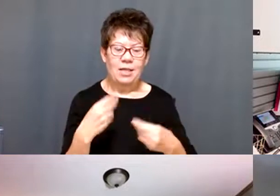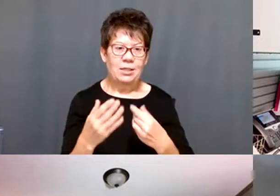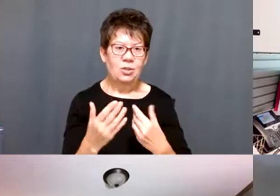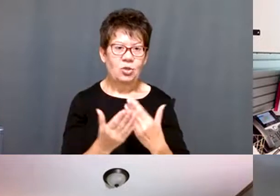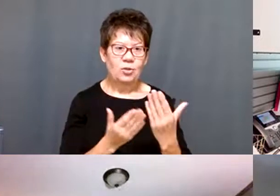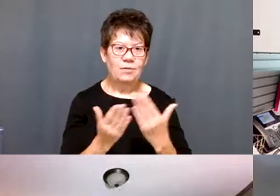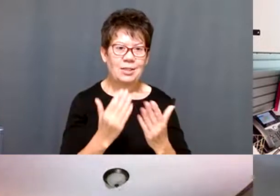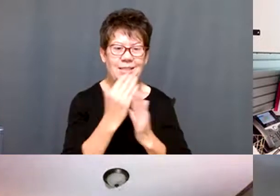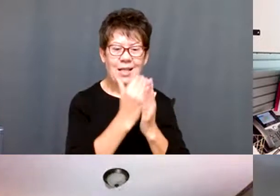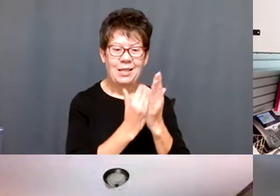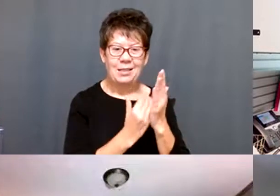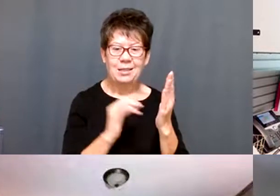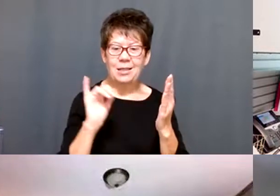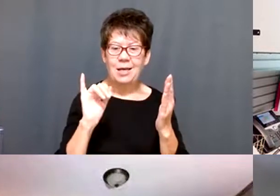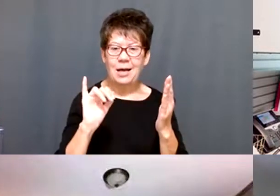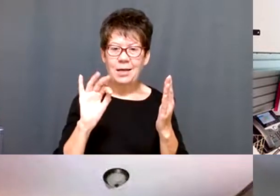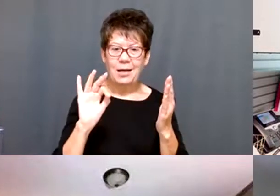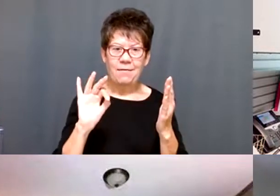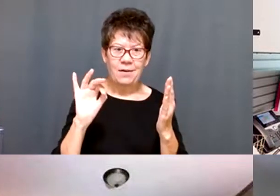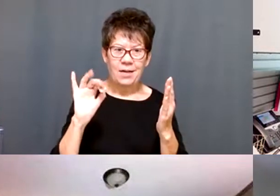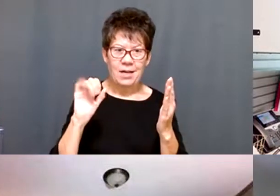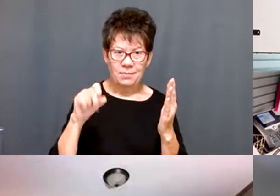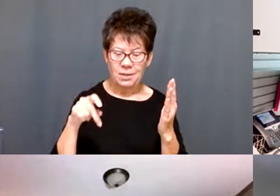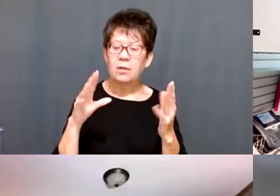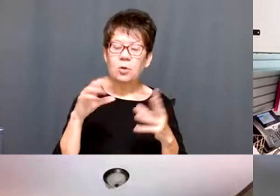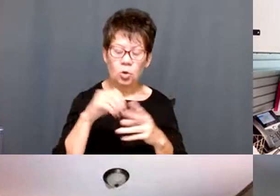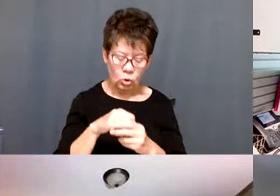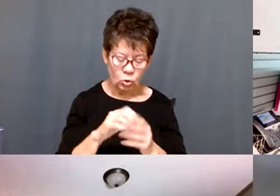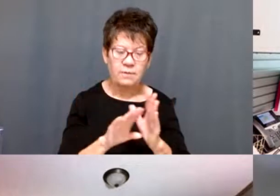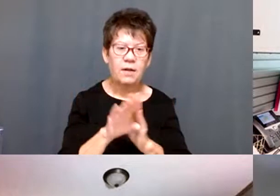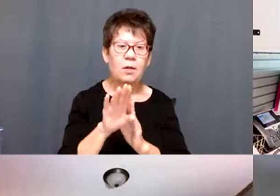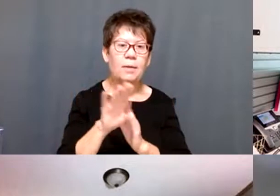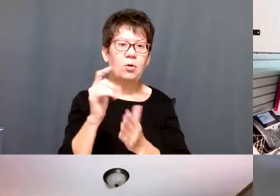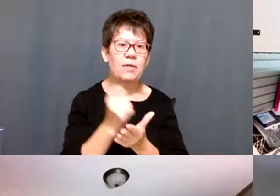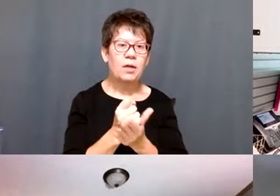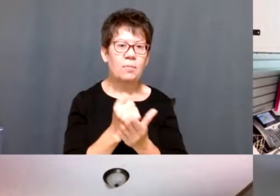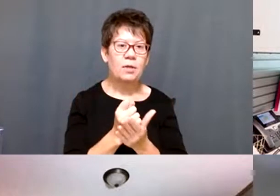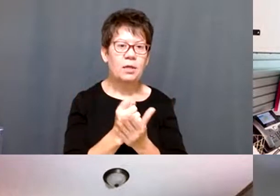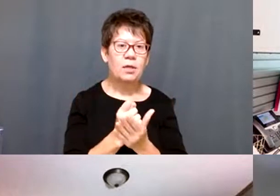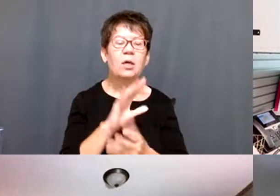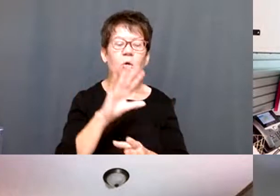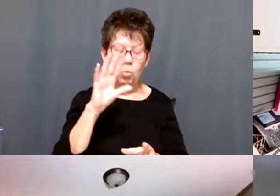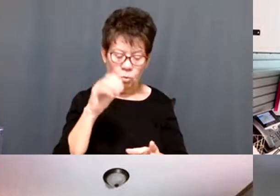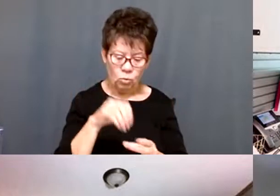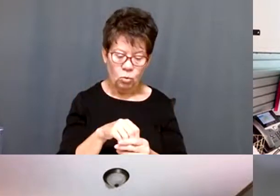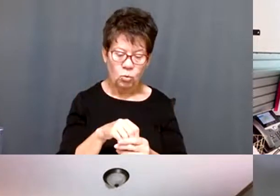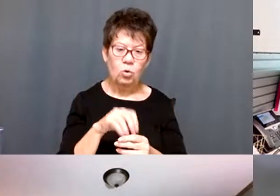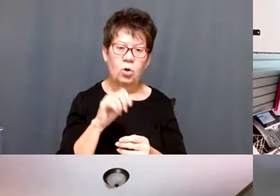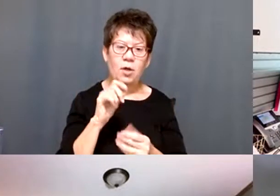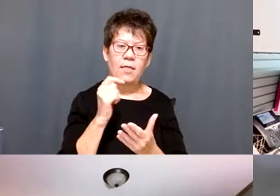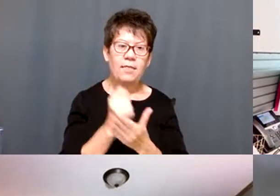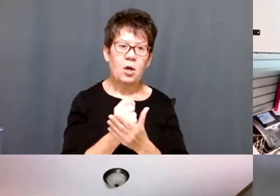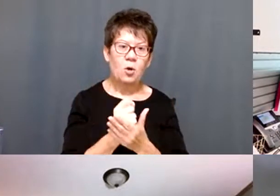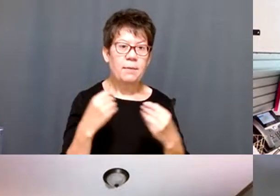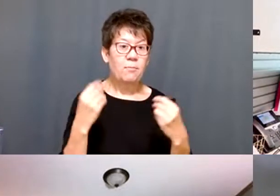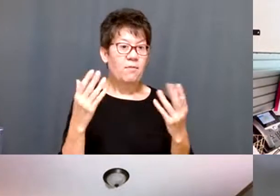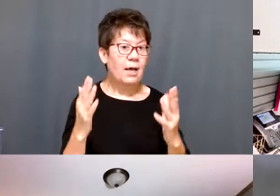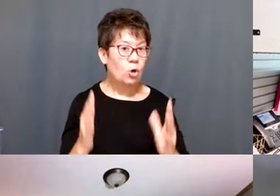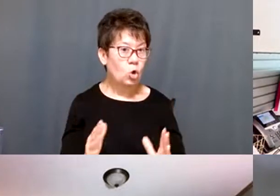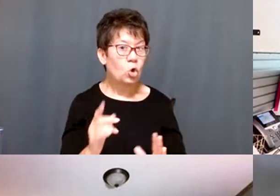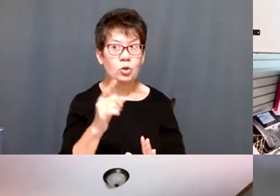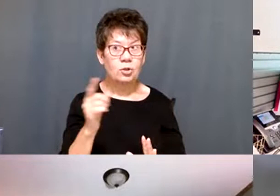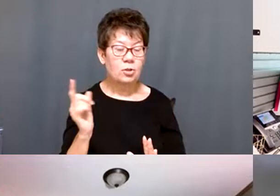listed on the IFSP. So that would include developmental therapy. It would include the therapy providers